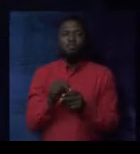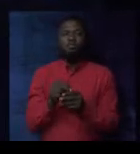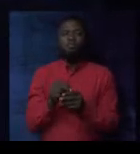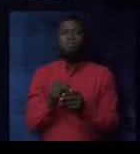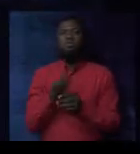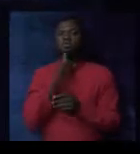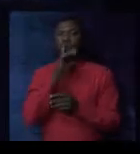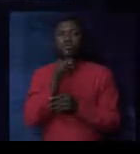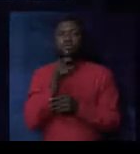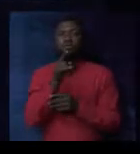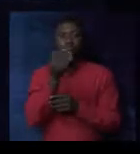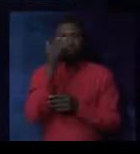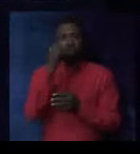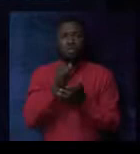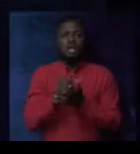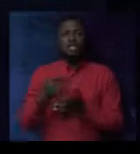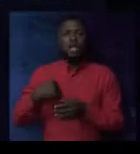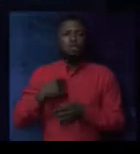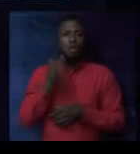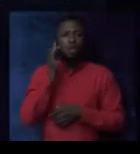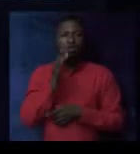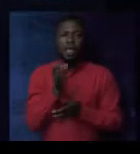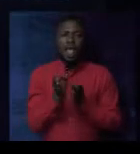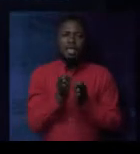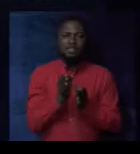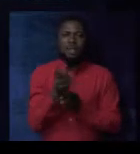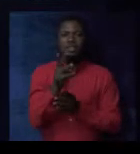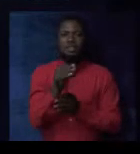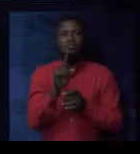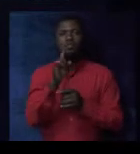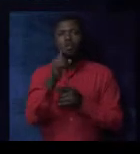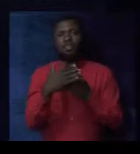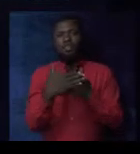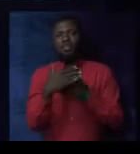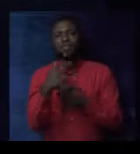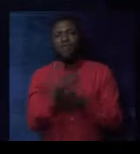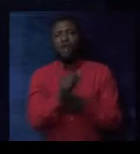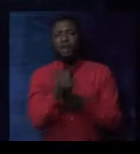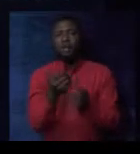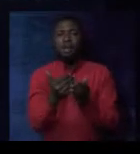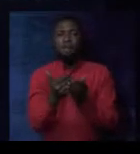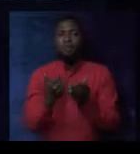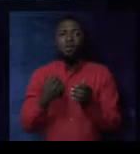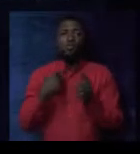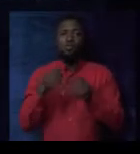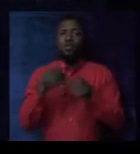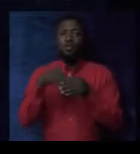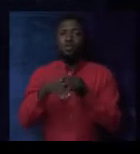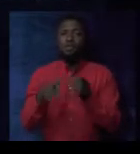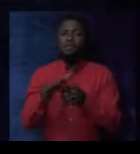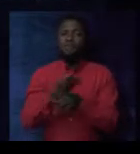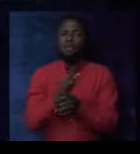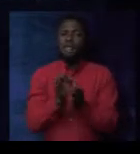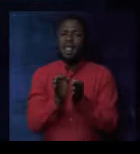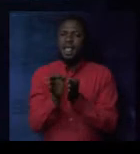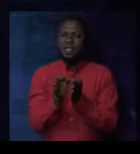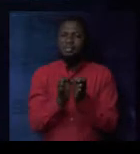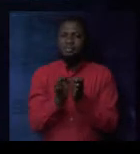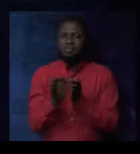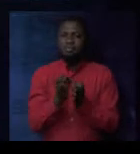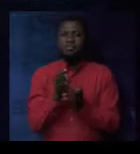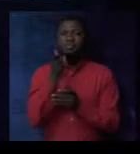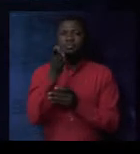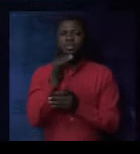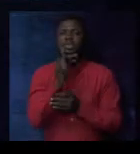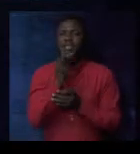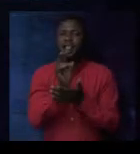nouns. Definitely you know that we're going to explain them one after the other. But before we go into the full explanation, there